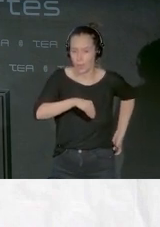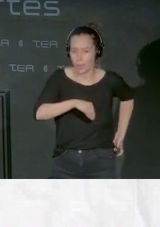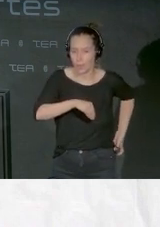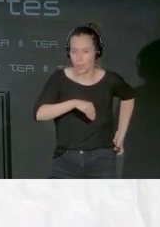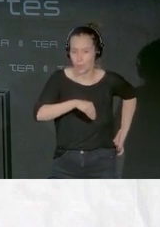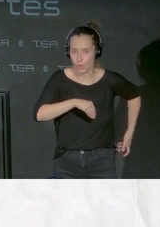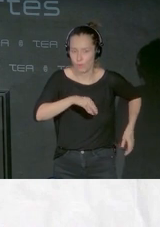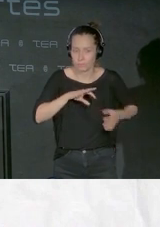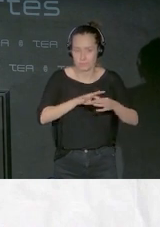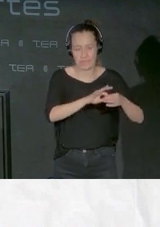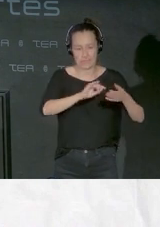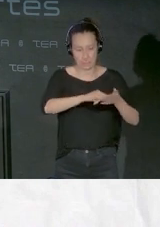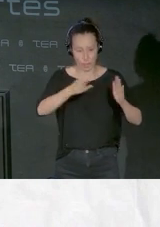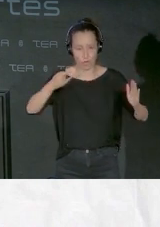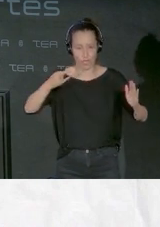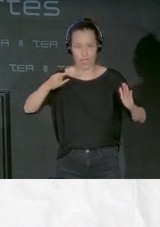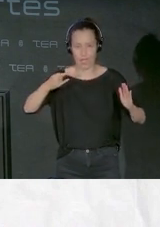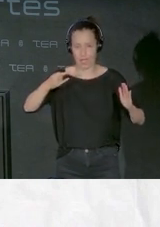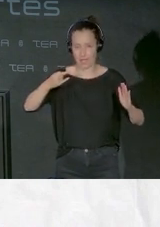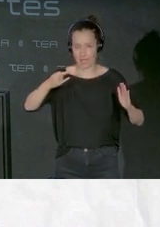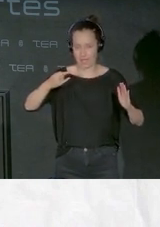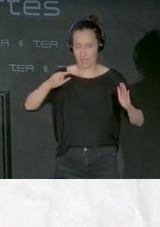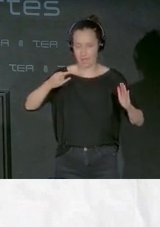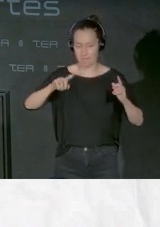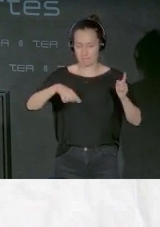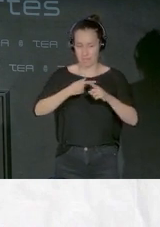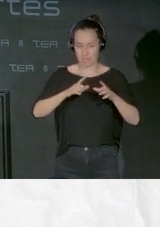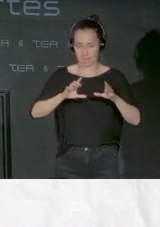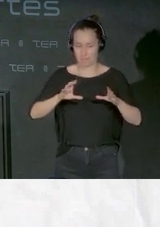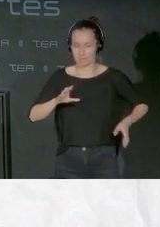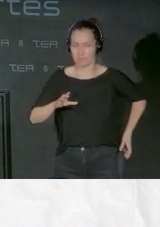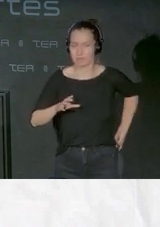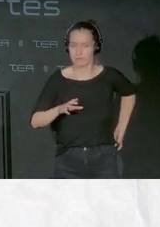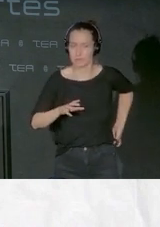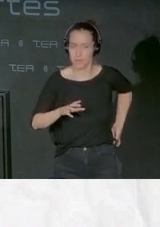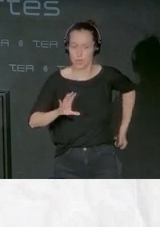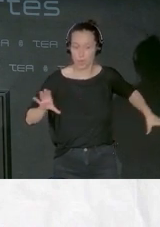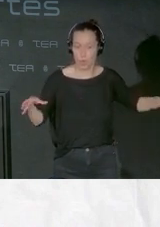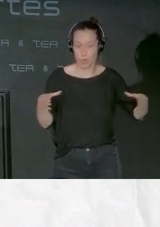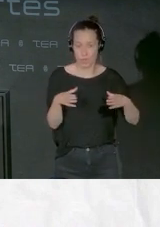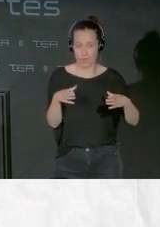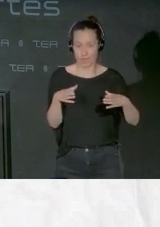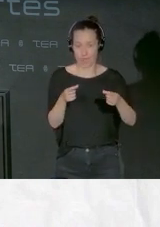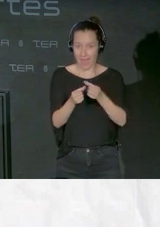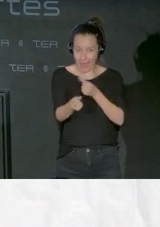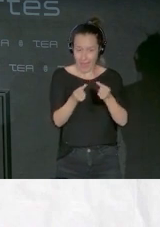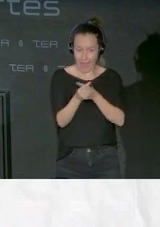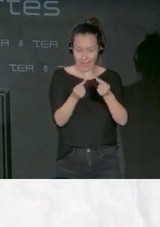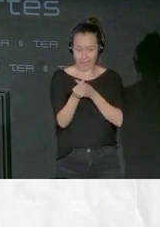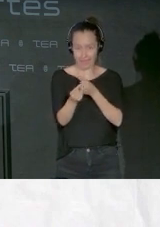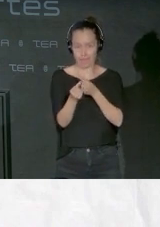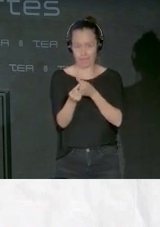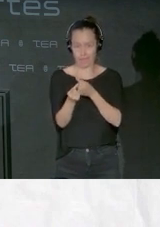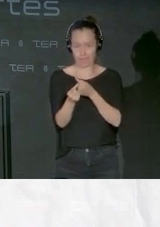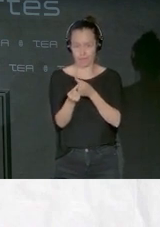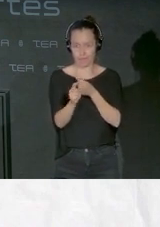gathering online communities, so there is a sort of consumer-facing dimension. They are also data-intensive, so